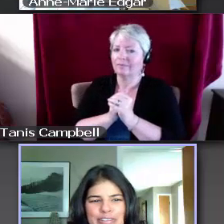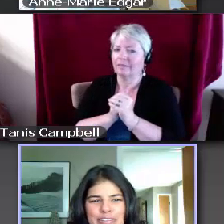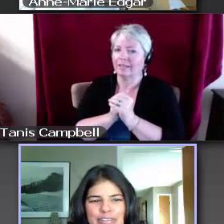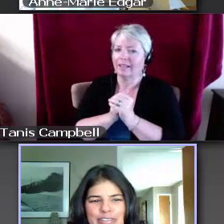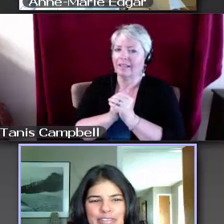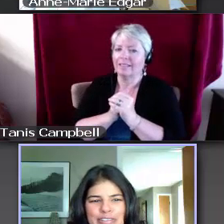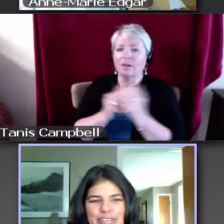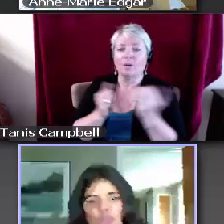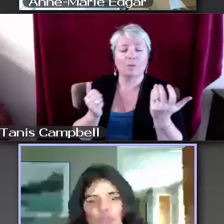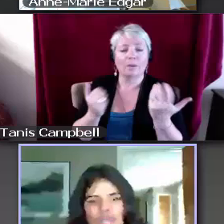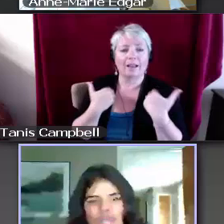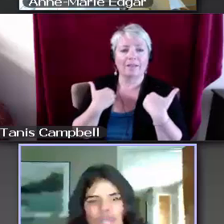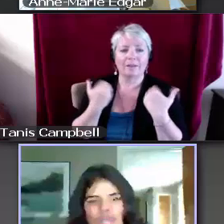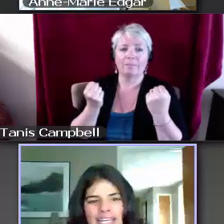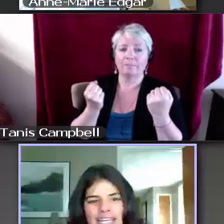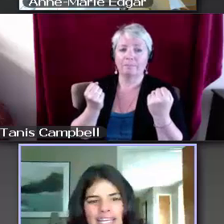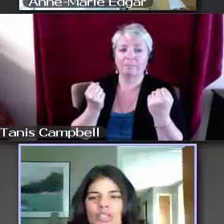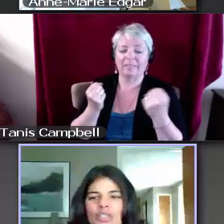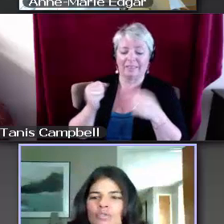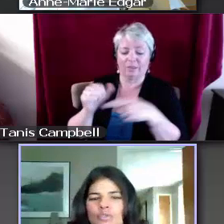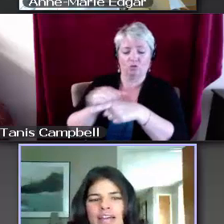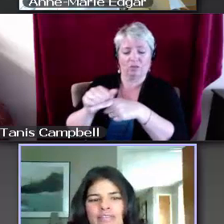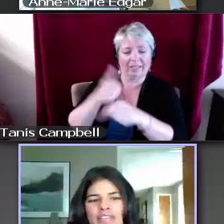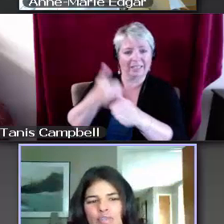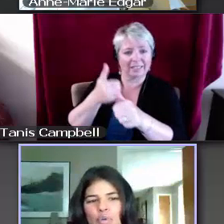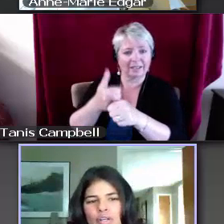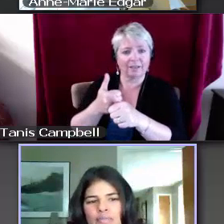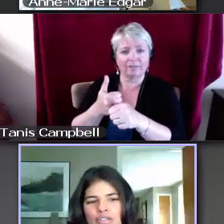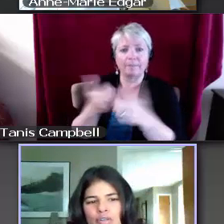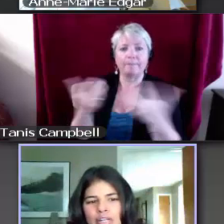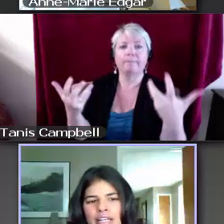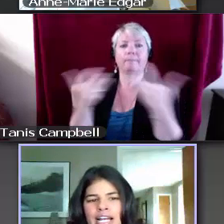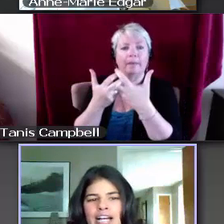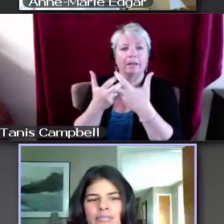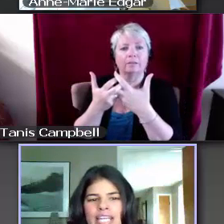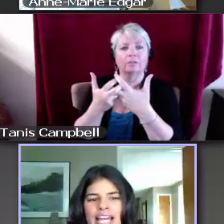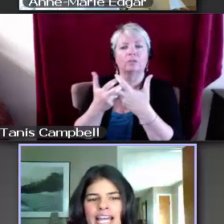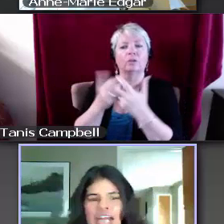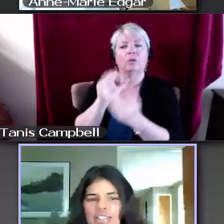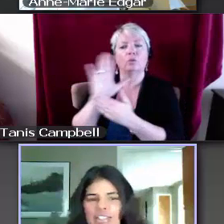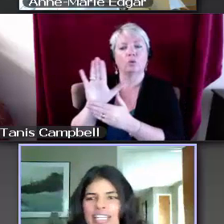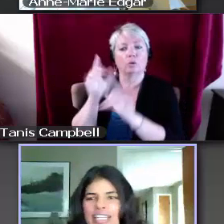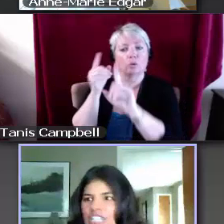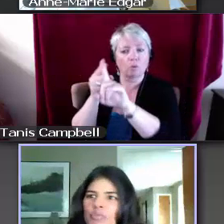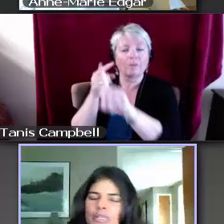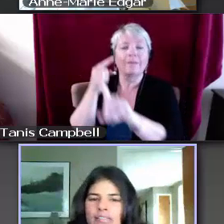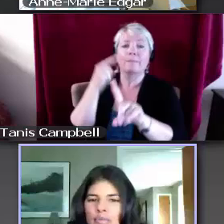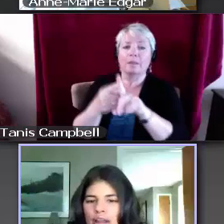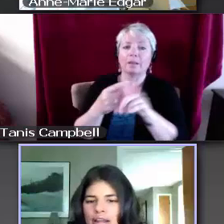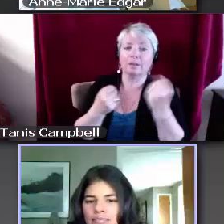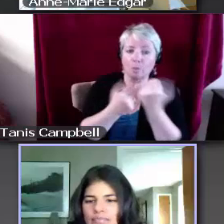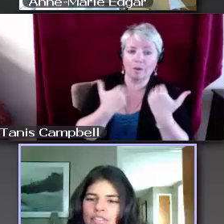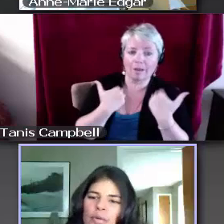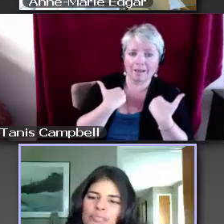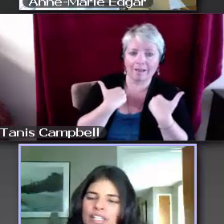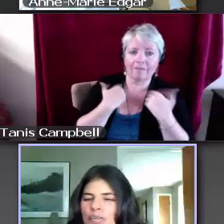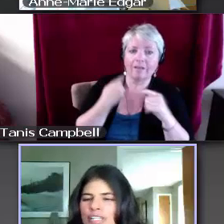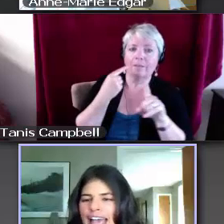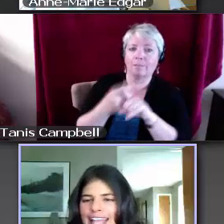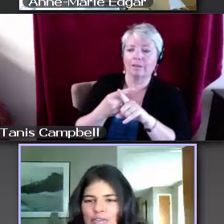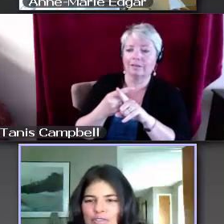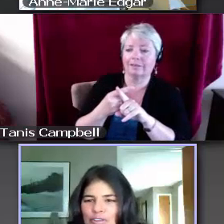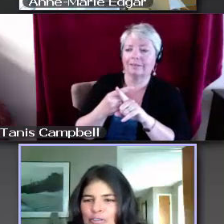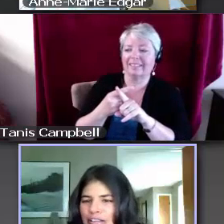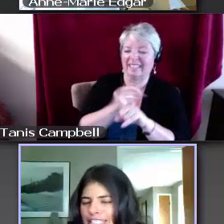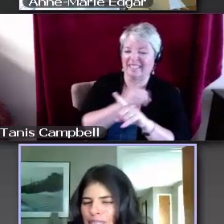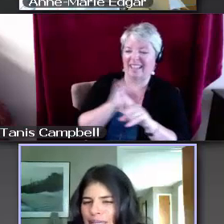Disabilities, where you can get some training, but you can also have that support and mentoring to actually get your business up and running. So